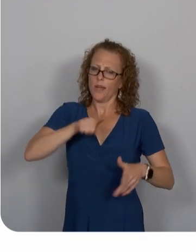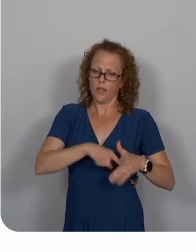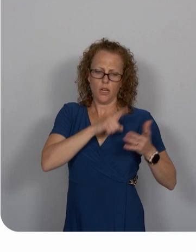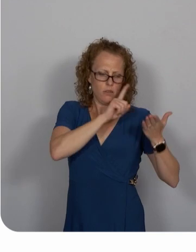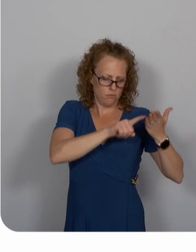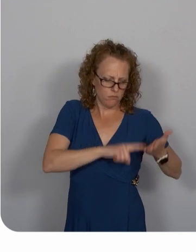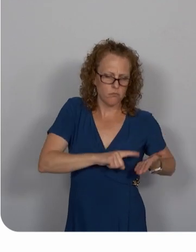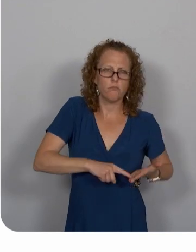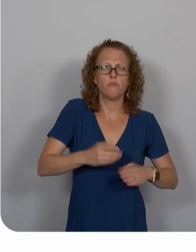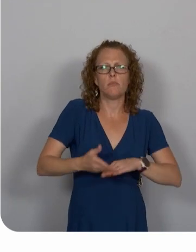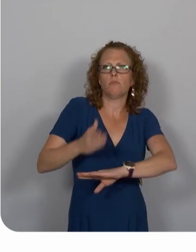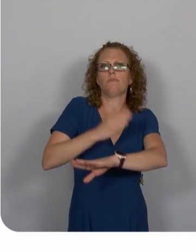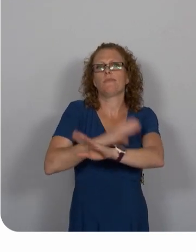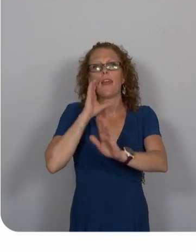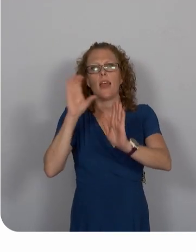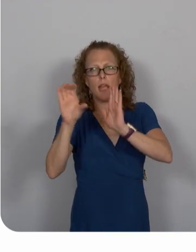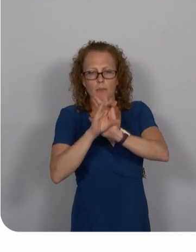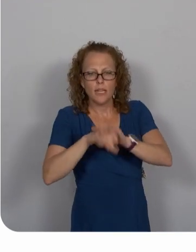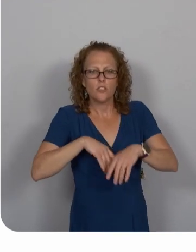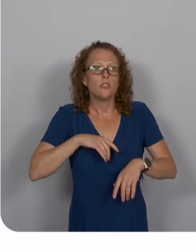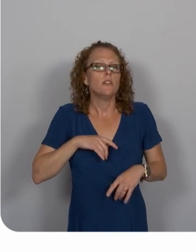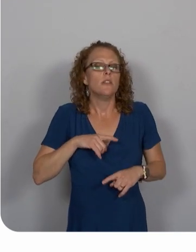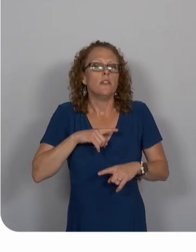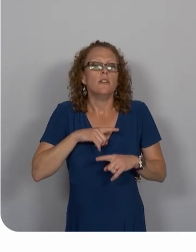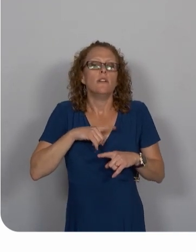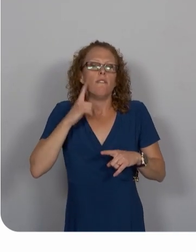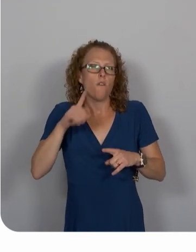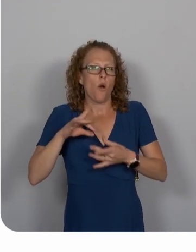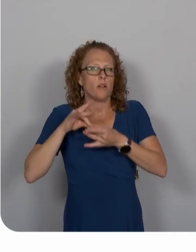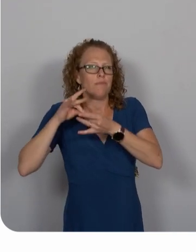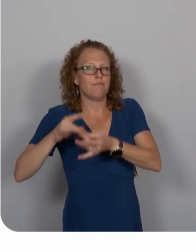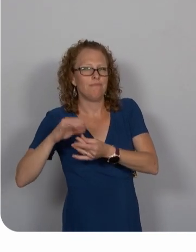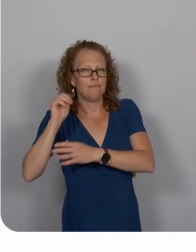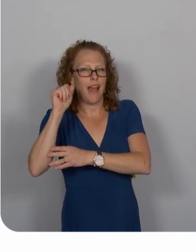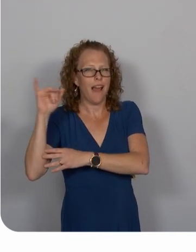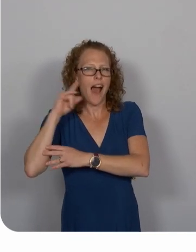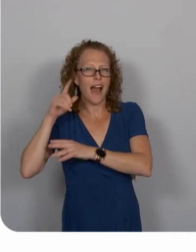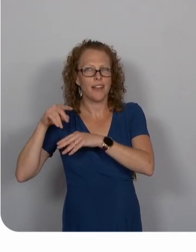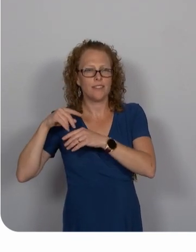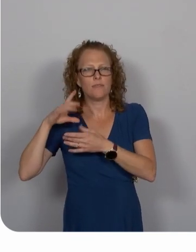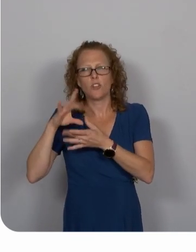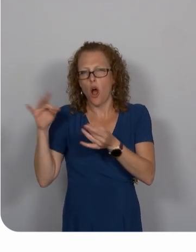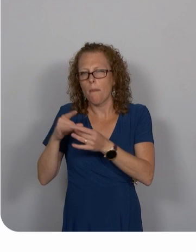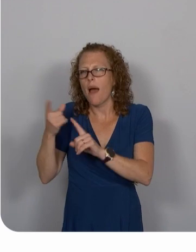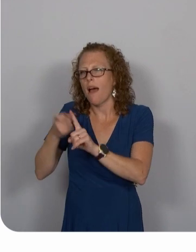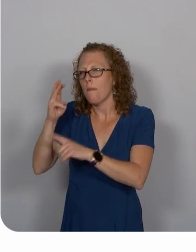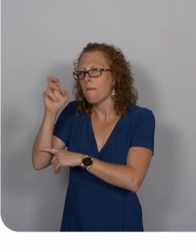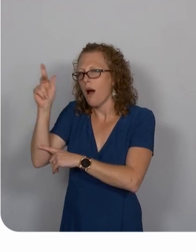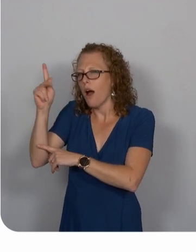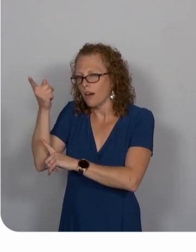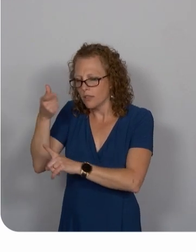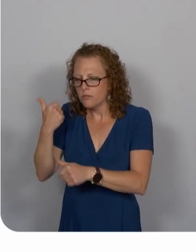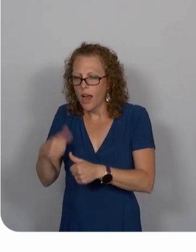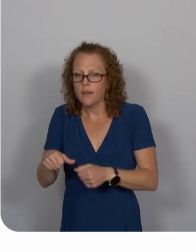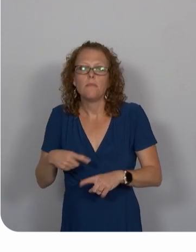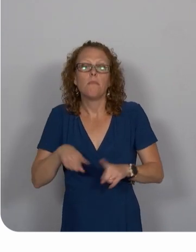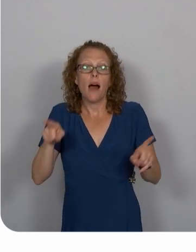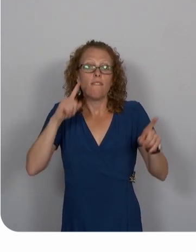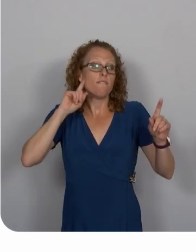image generation to deliver some of the experiences that Mark introduced earlier. Let's talk about our conversational AIs